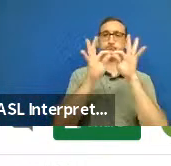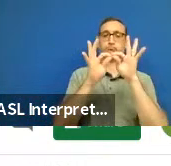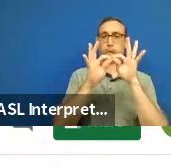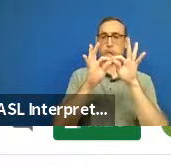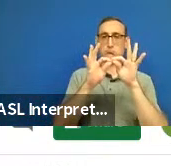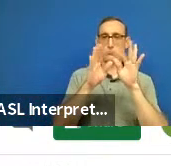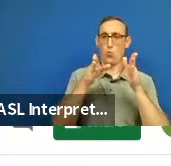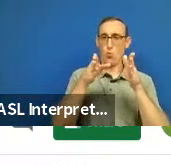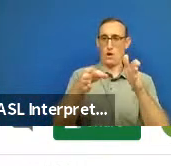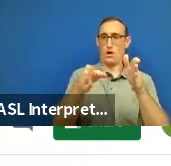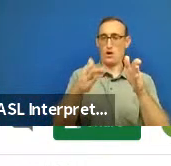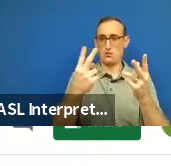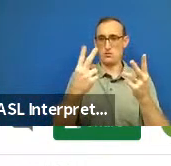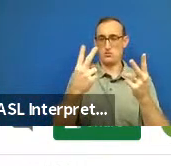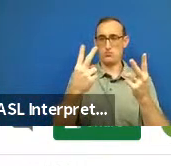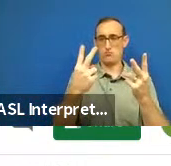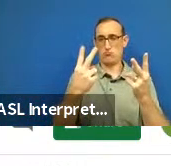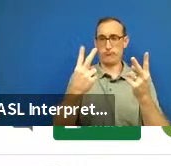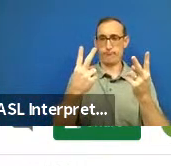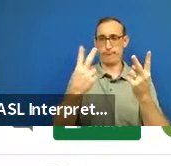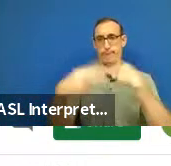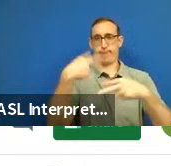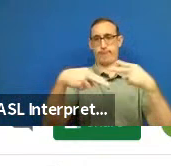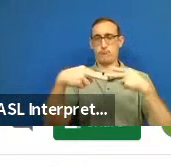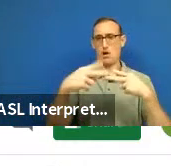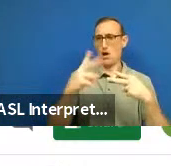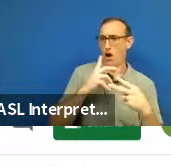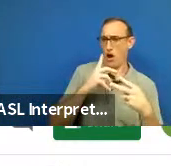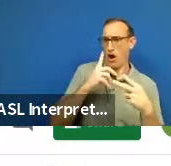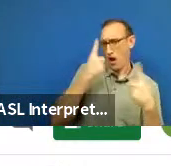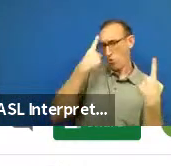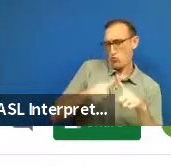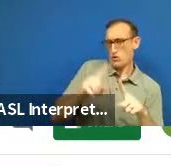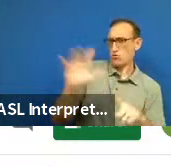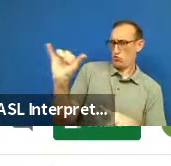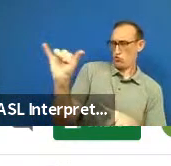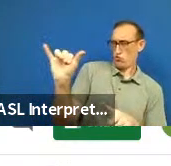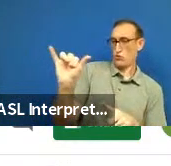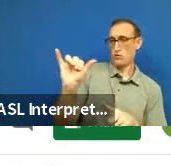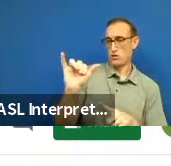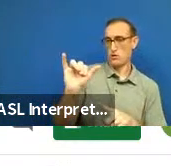And yeah, or I don't think the Cognia report,